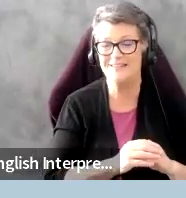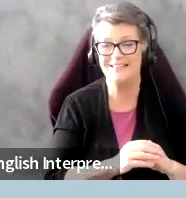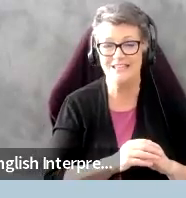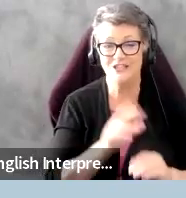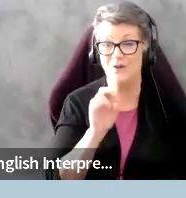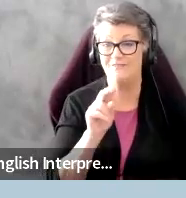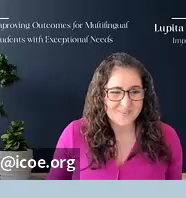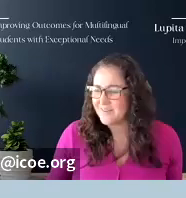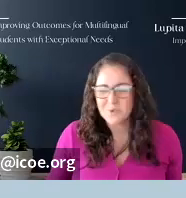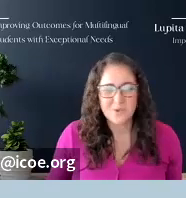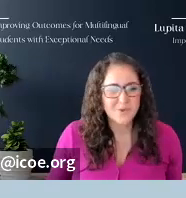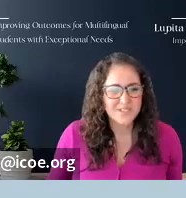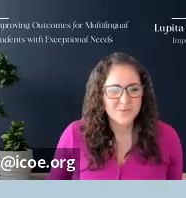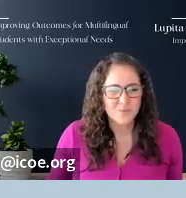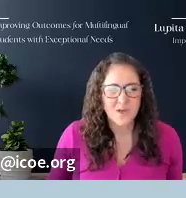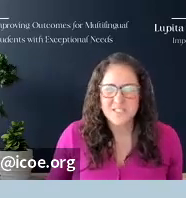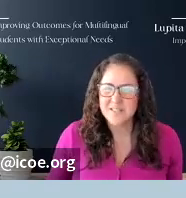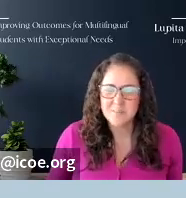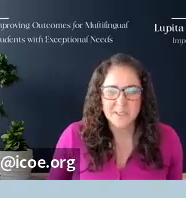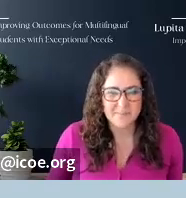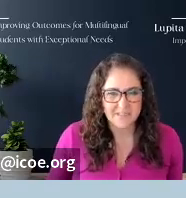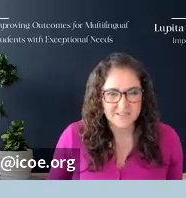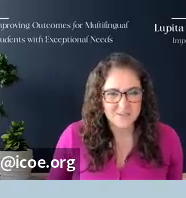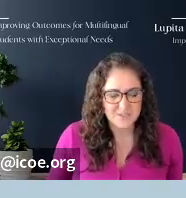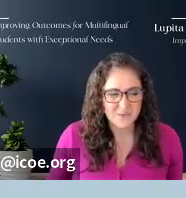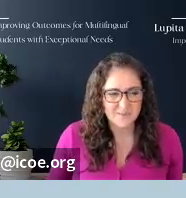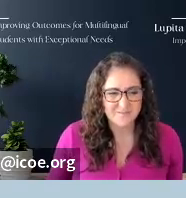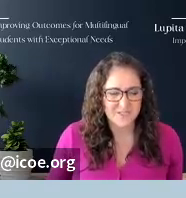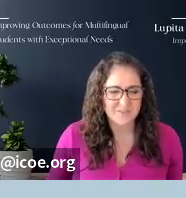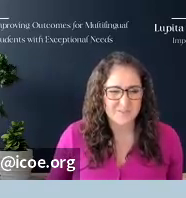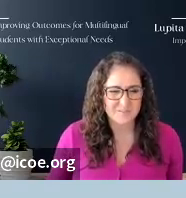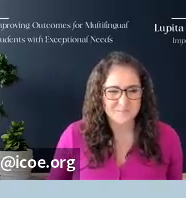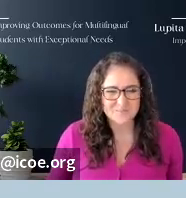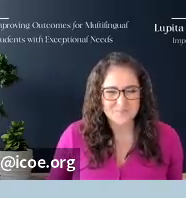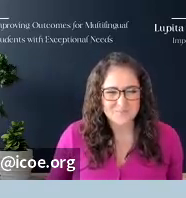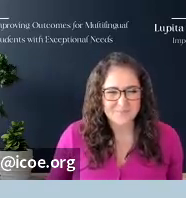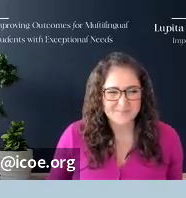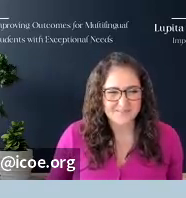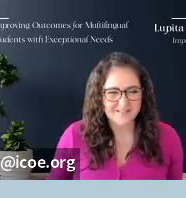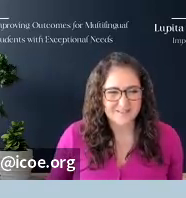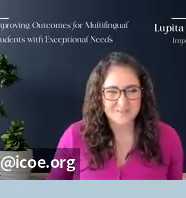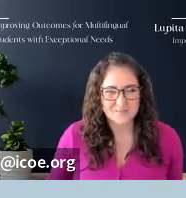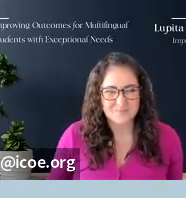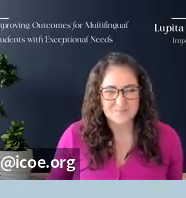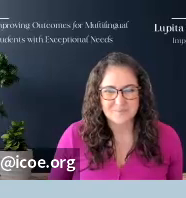you let it roll? We're going to watch, I think, about a minute or so of that video clip.